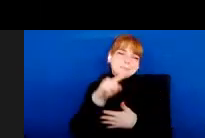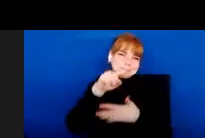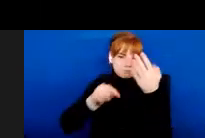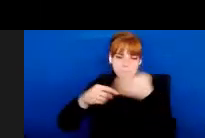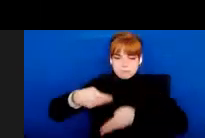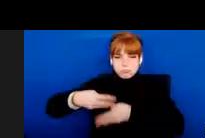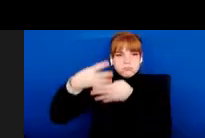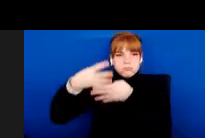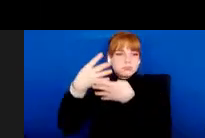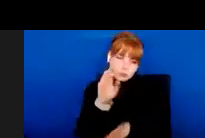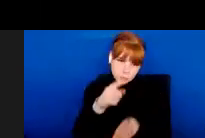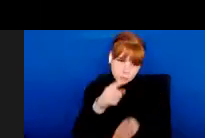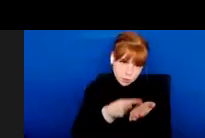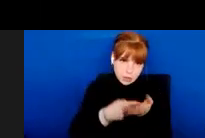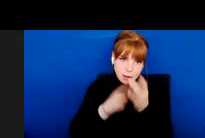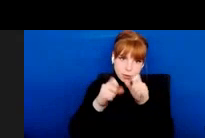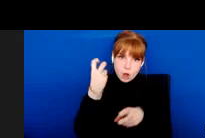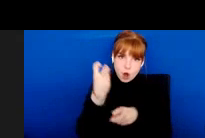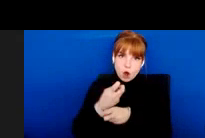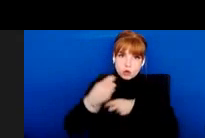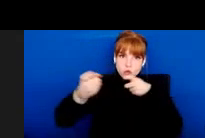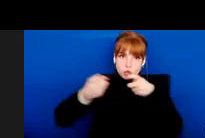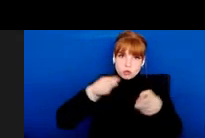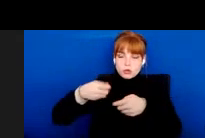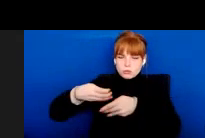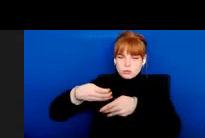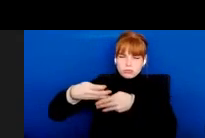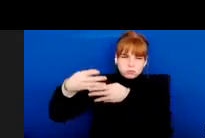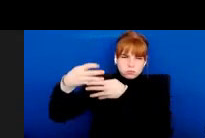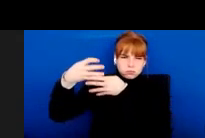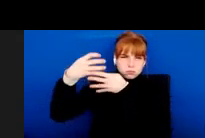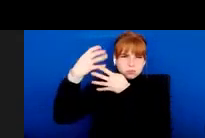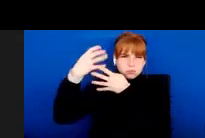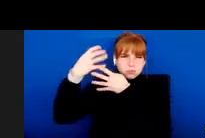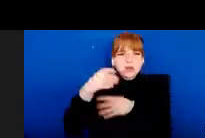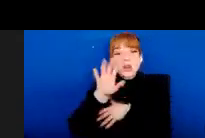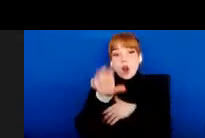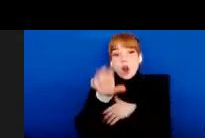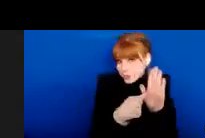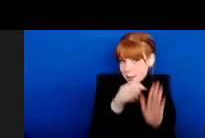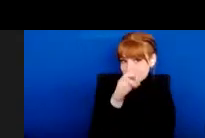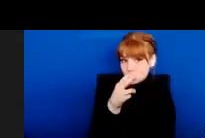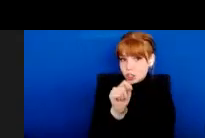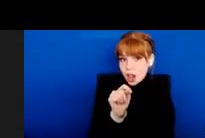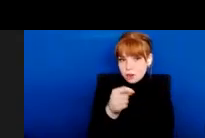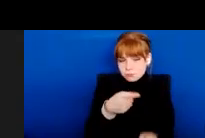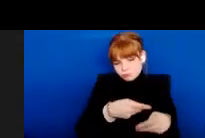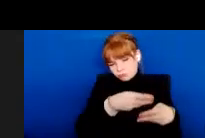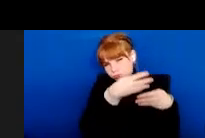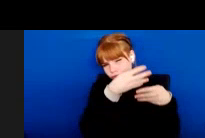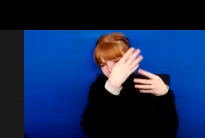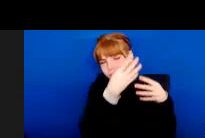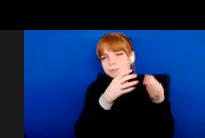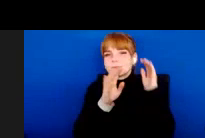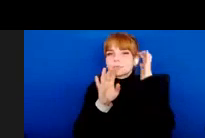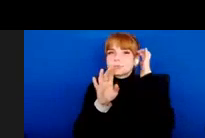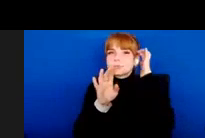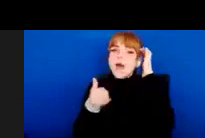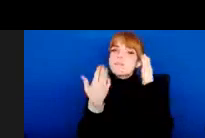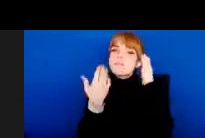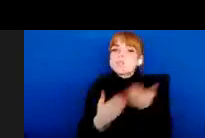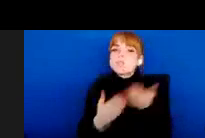hard to control a lot of messages like that, or chat is another example. So there are techniques, and I'm just going to mention this. This